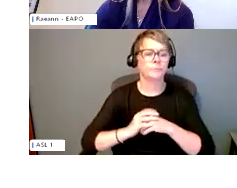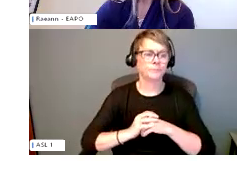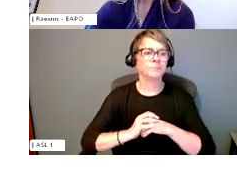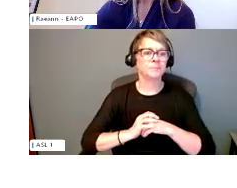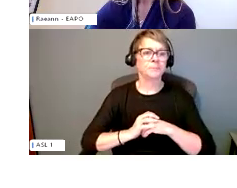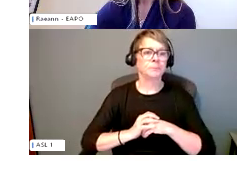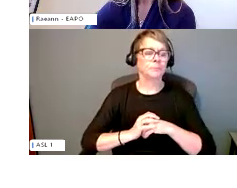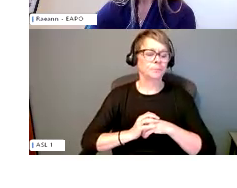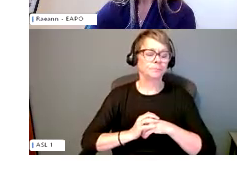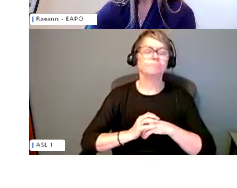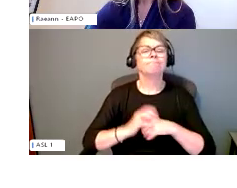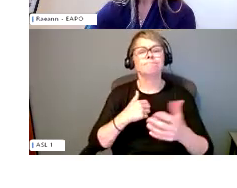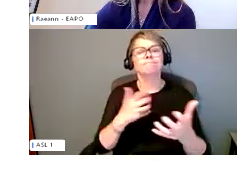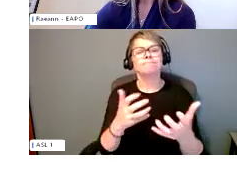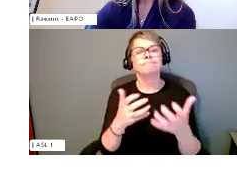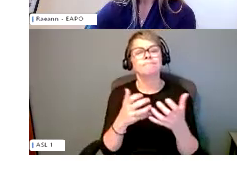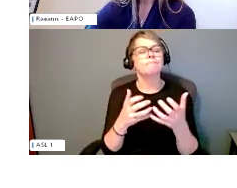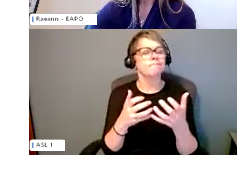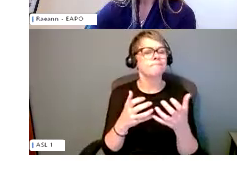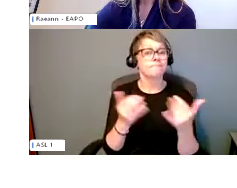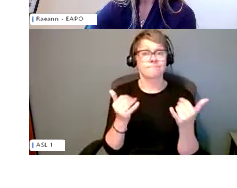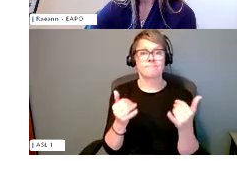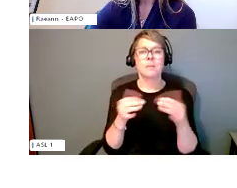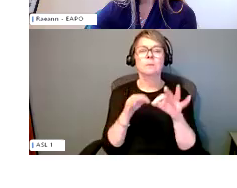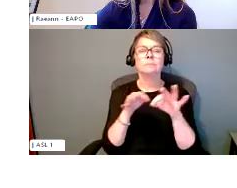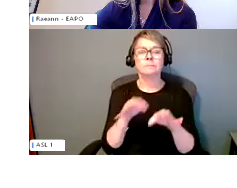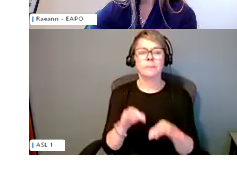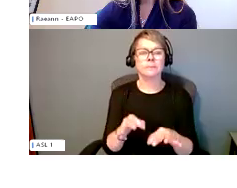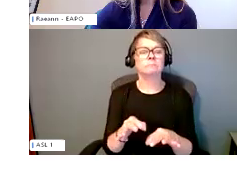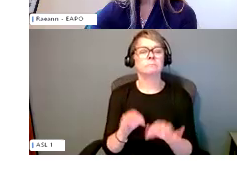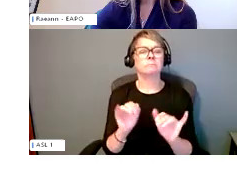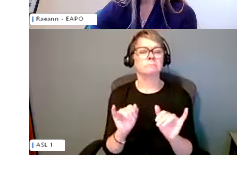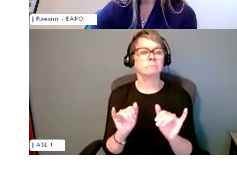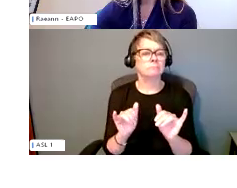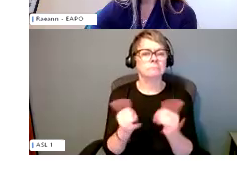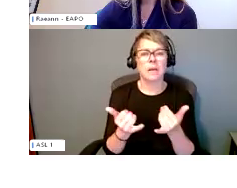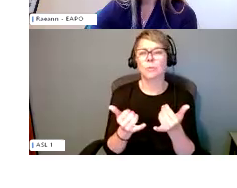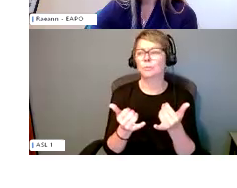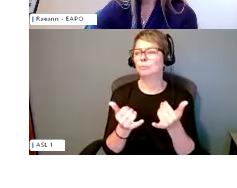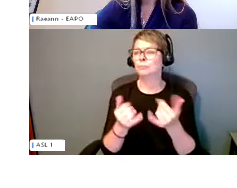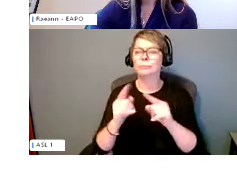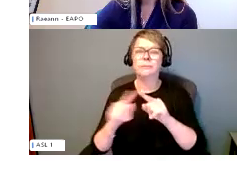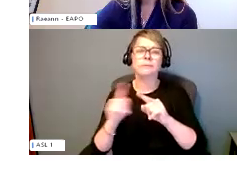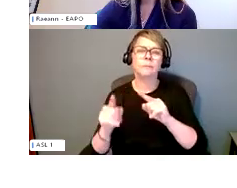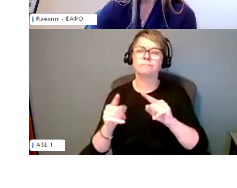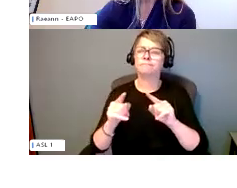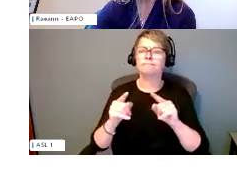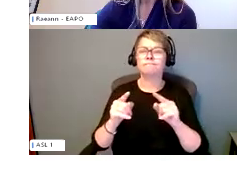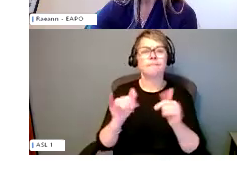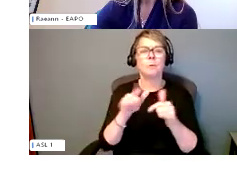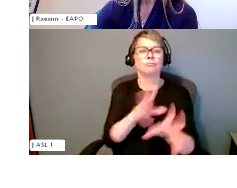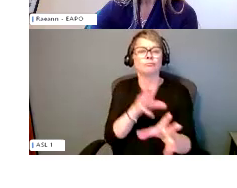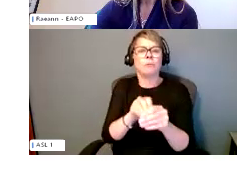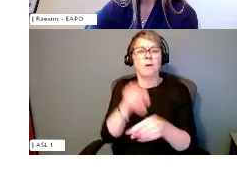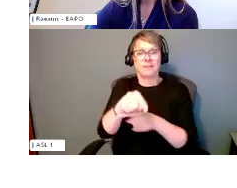I just want to acknowledge some of these ways that you can optimize your engagement today through our